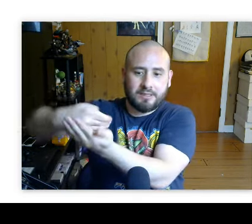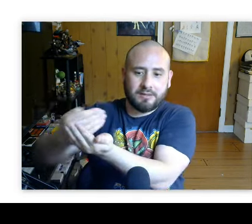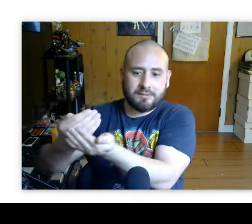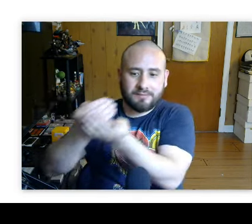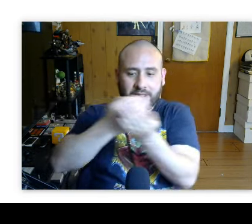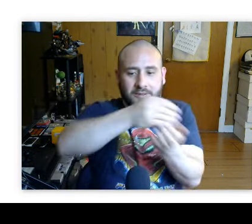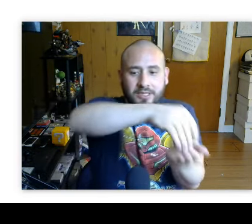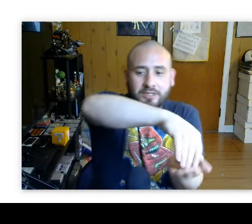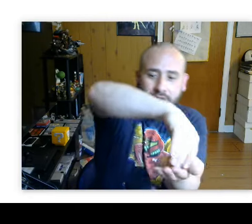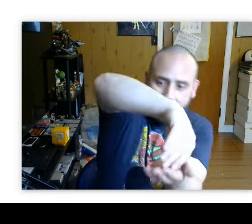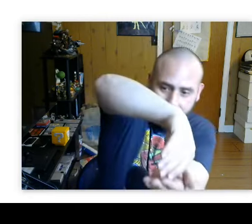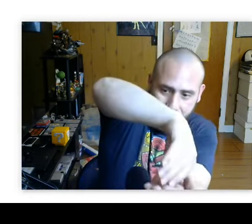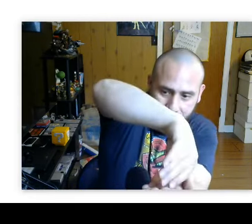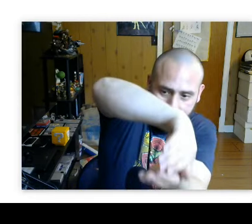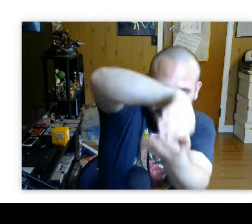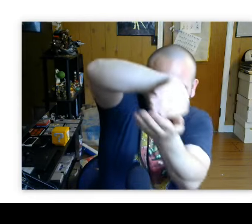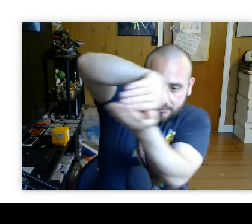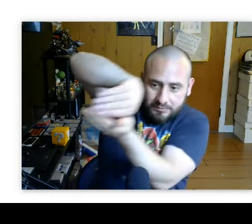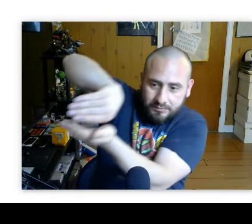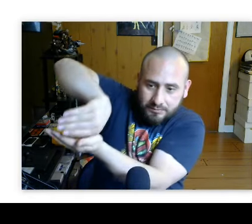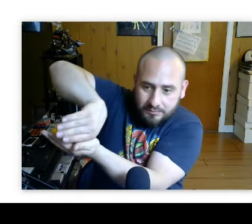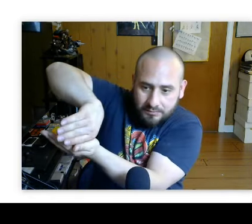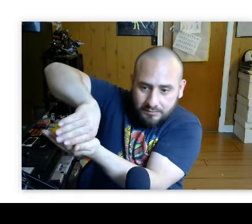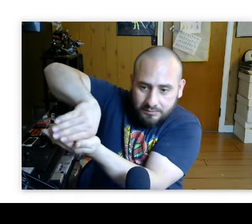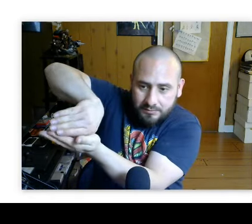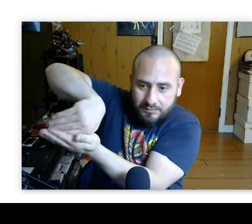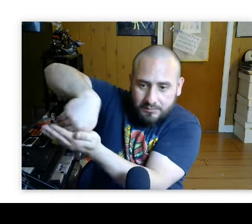Hummus. I wish I could show you a better view.